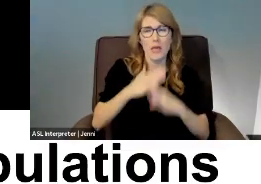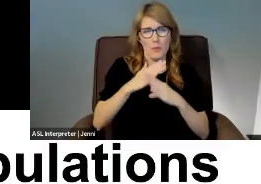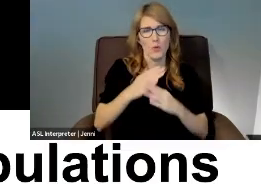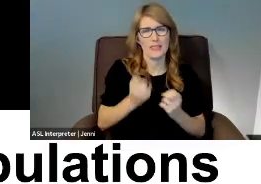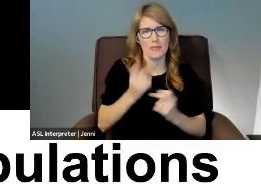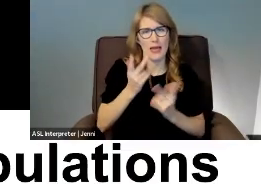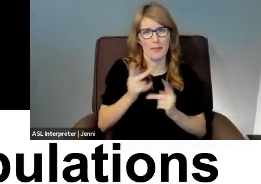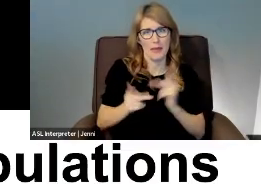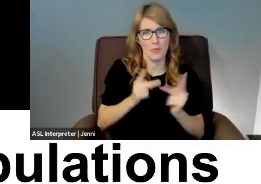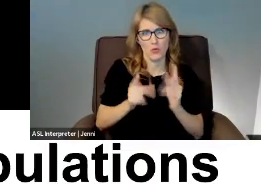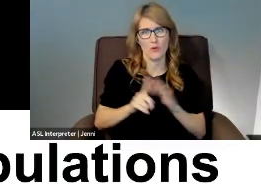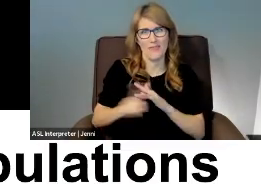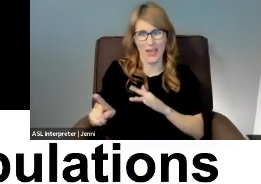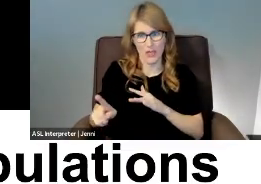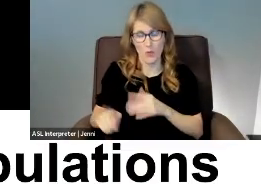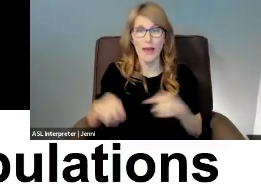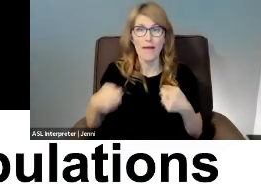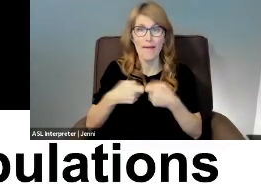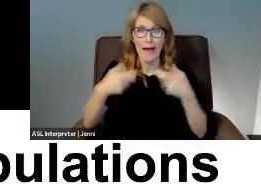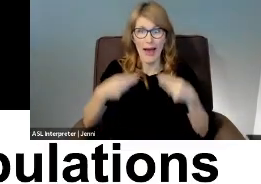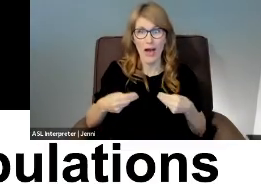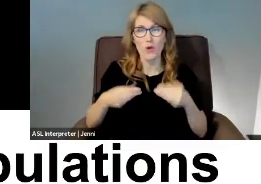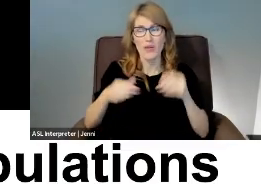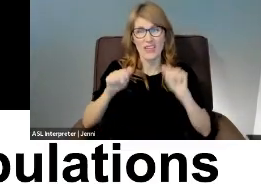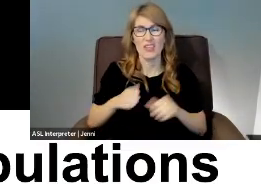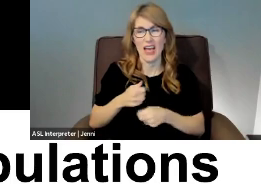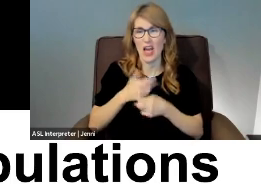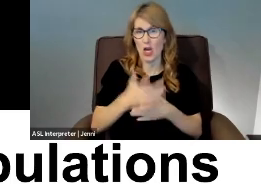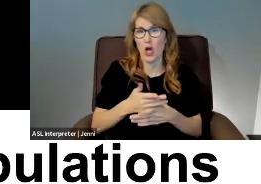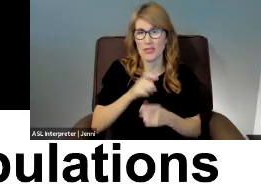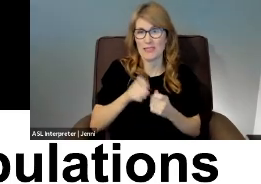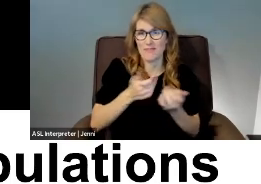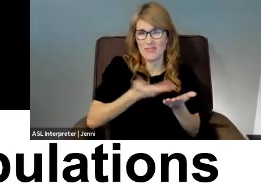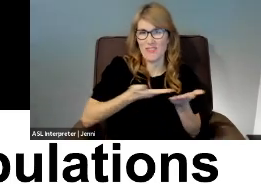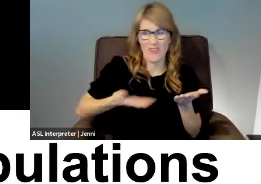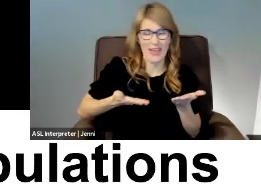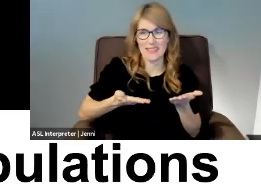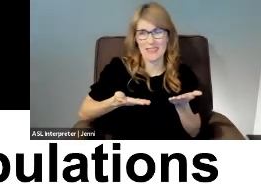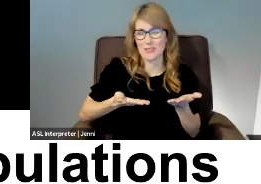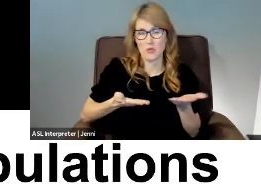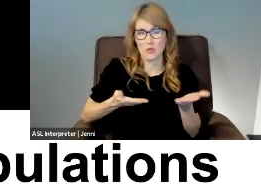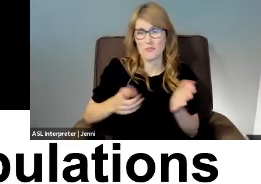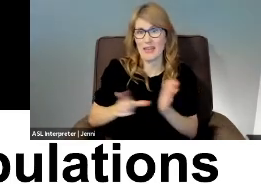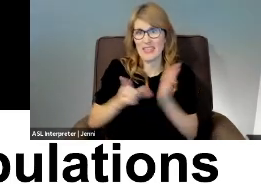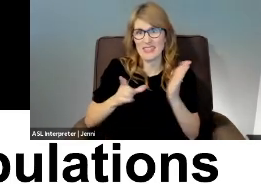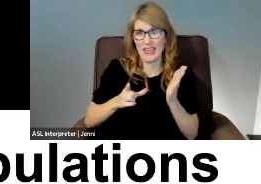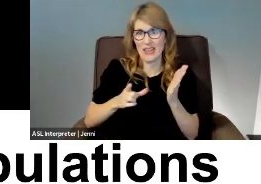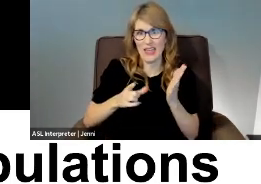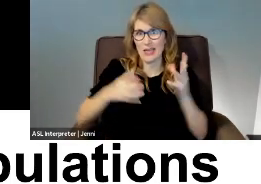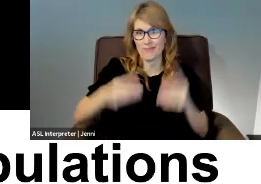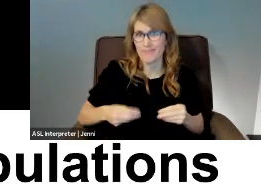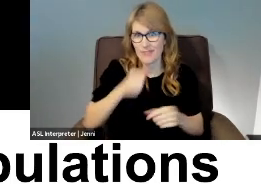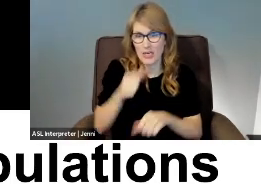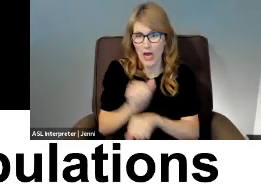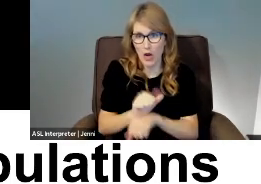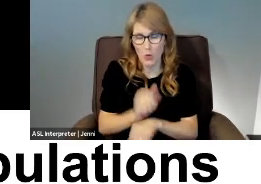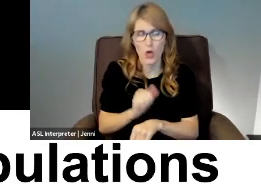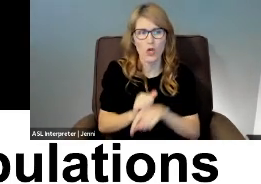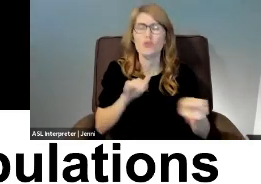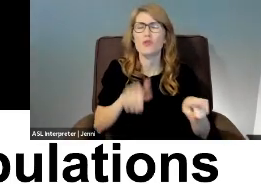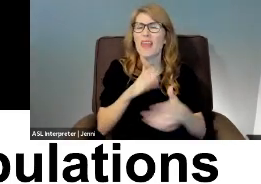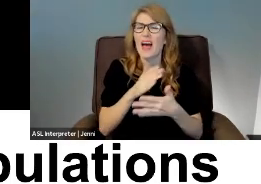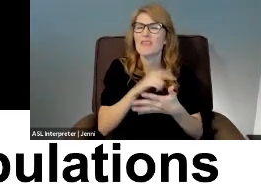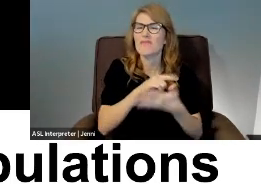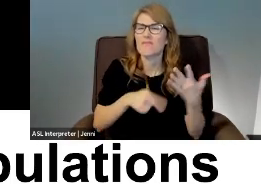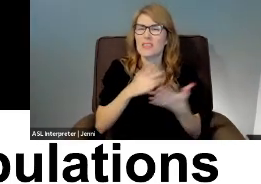as outages can instantly disable crucial devices. And so those are some barriers in terms of evacuation shelters that people